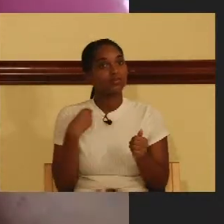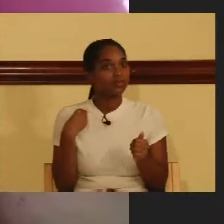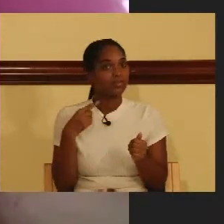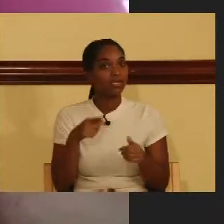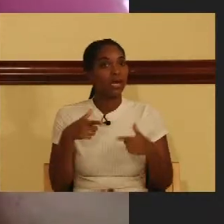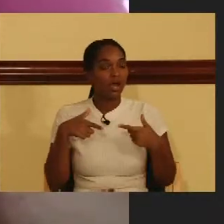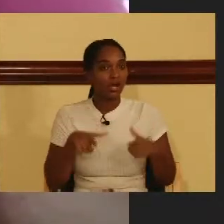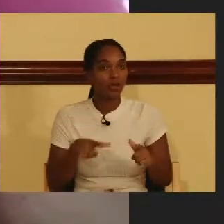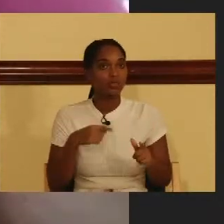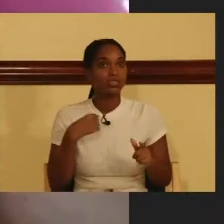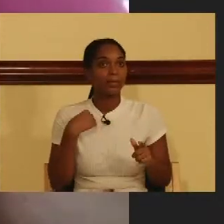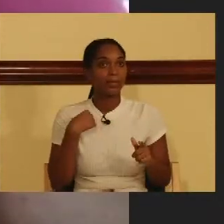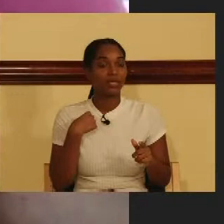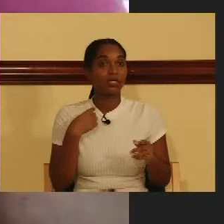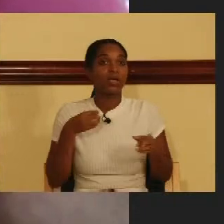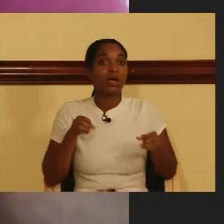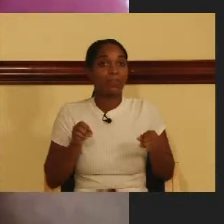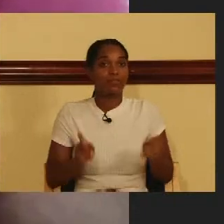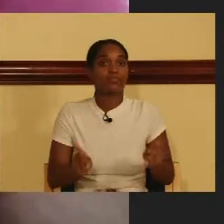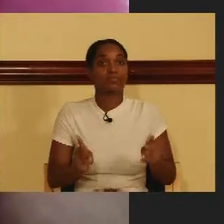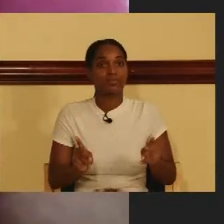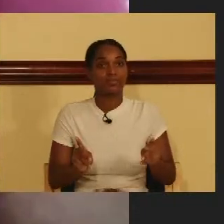allows me the opportunity to